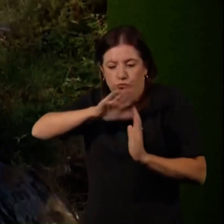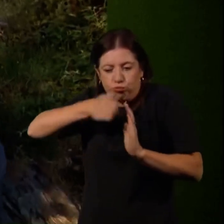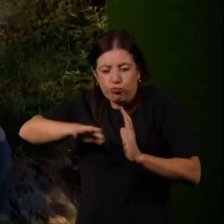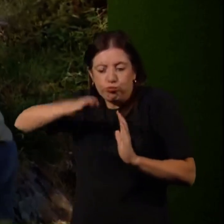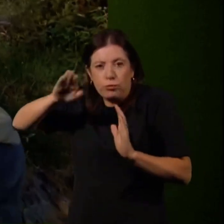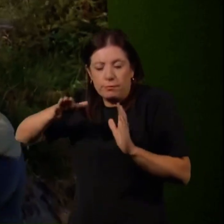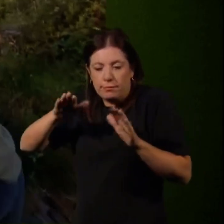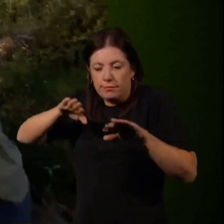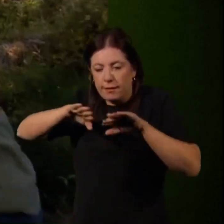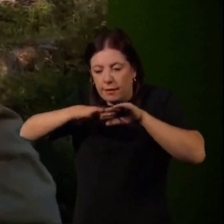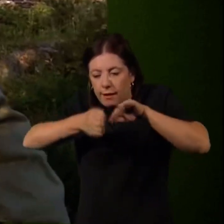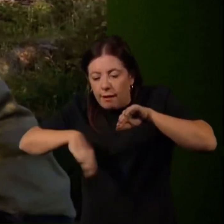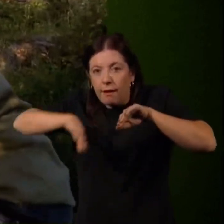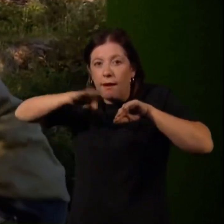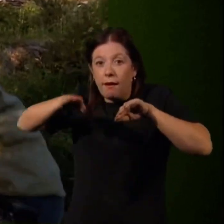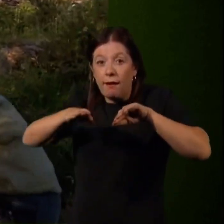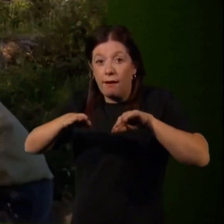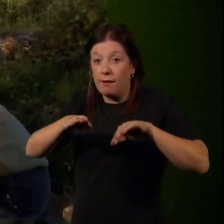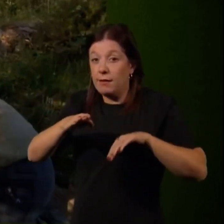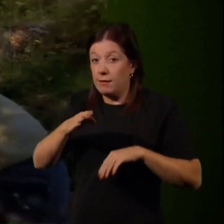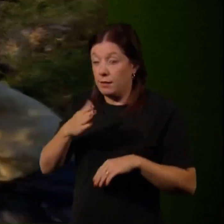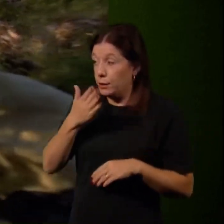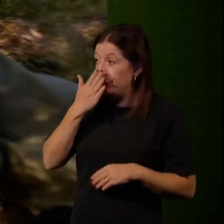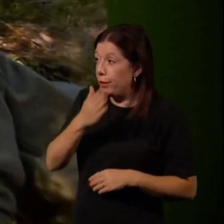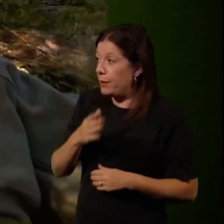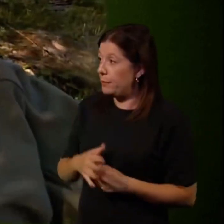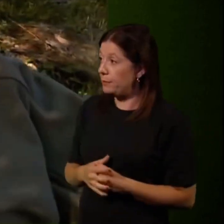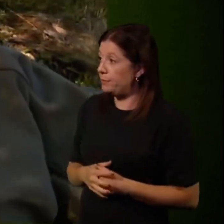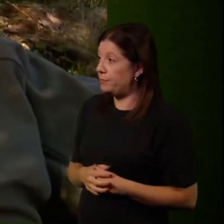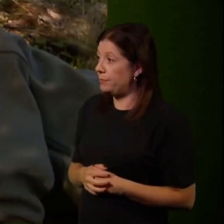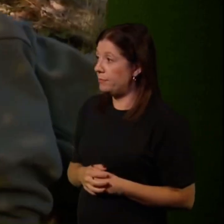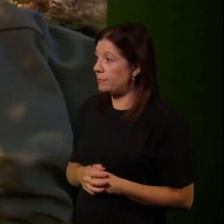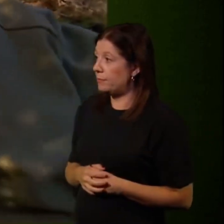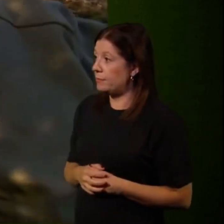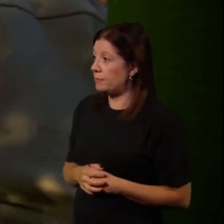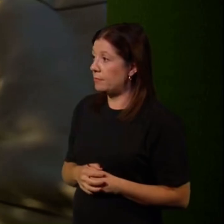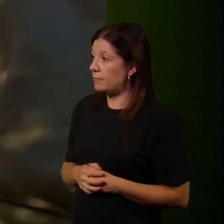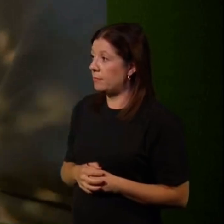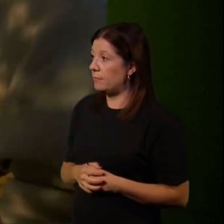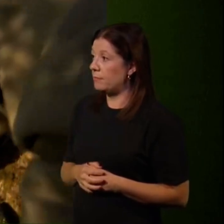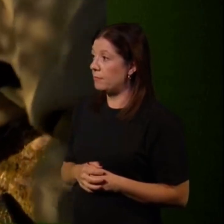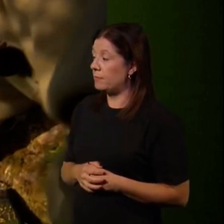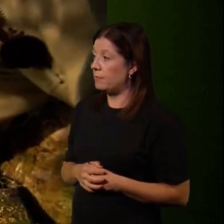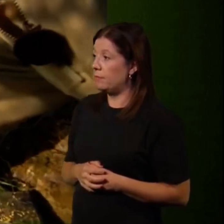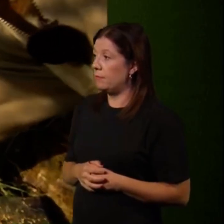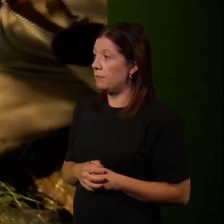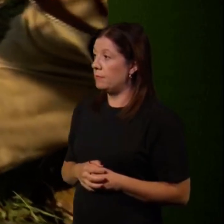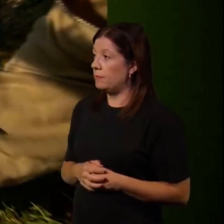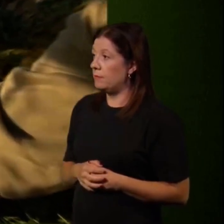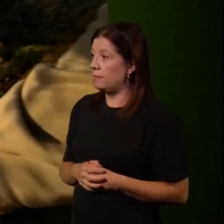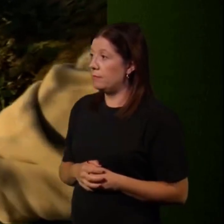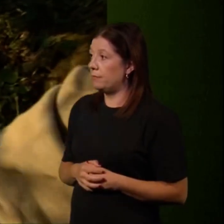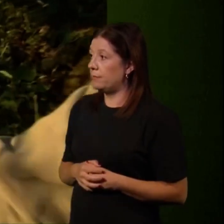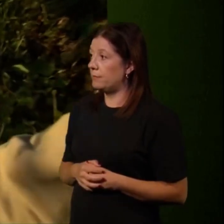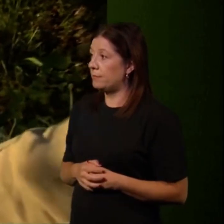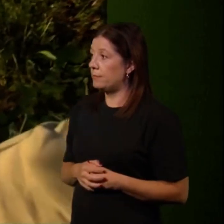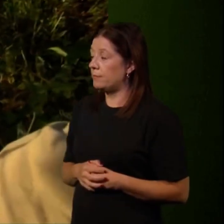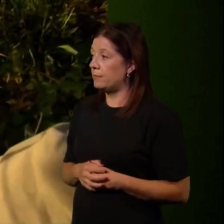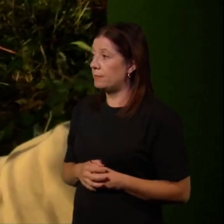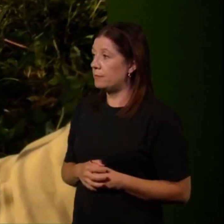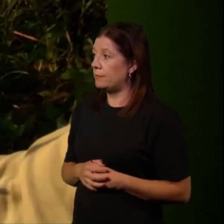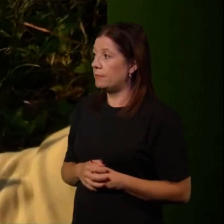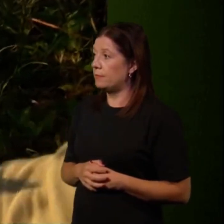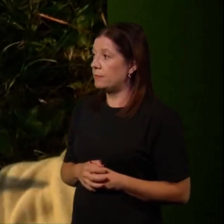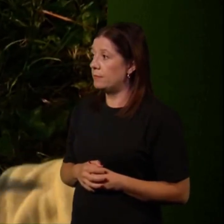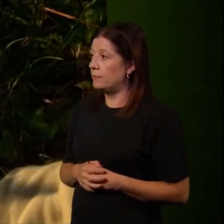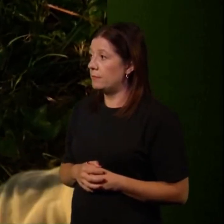looking for. And if I can get right up here, and I'll just pull this bracken back, you can see there's a little hole